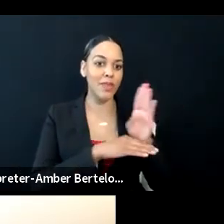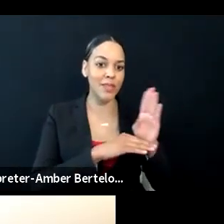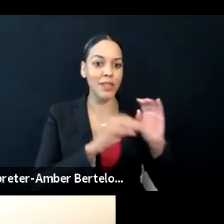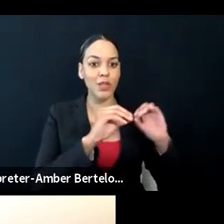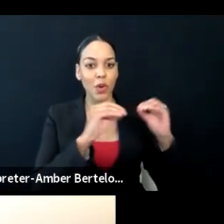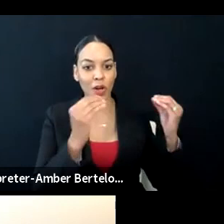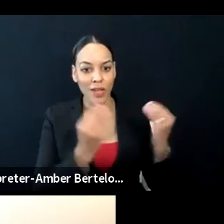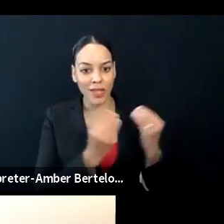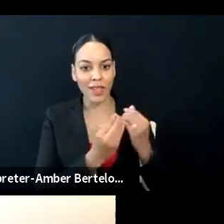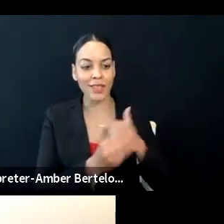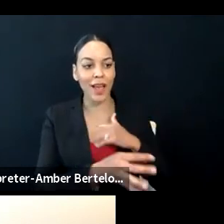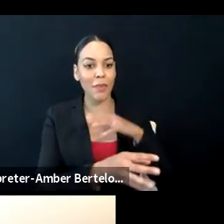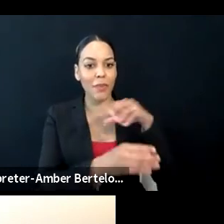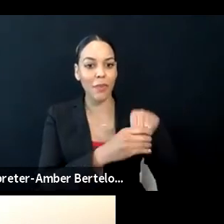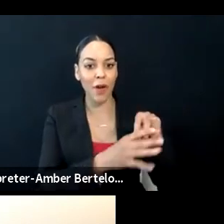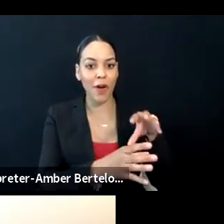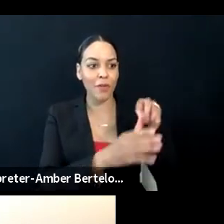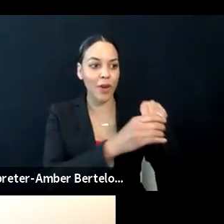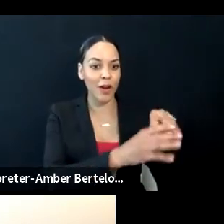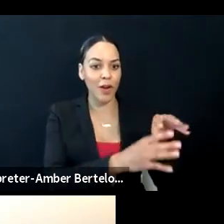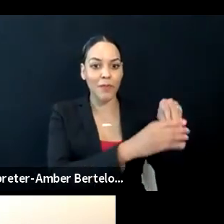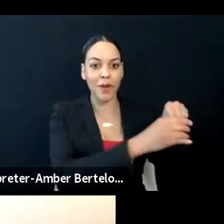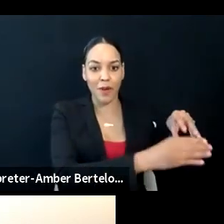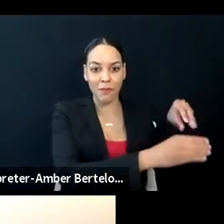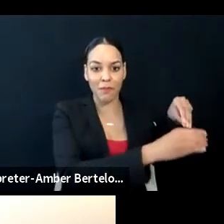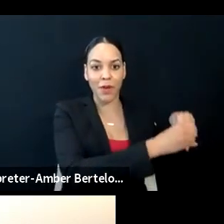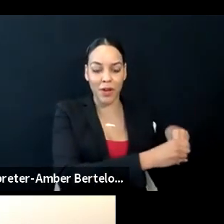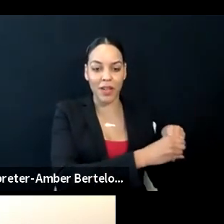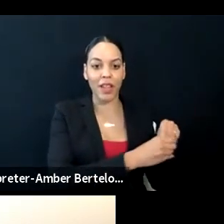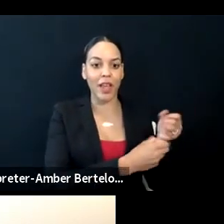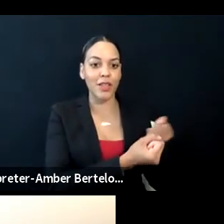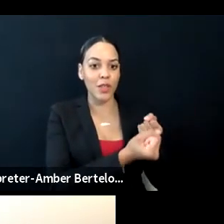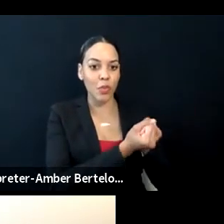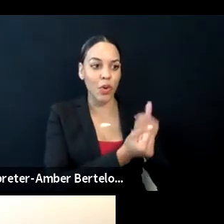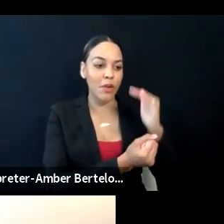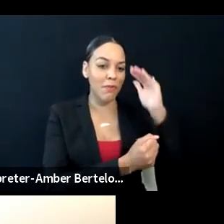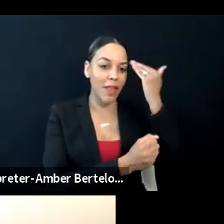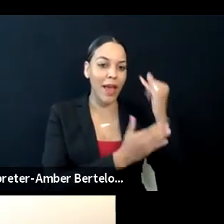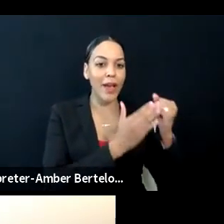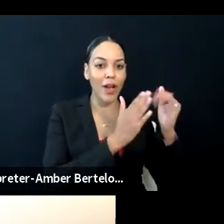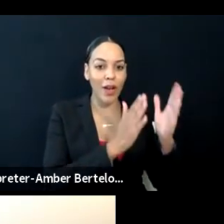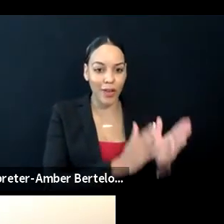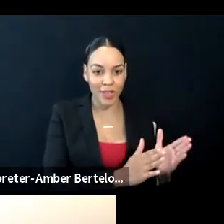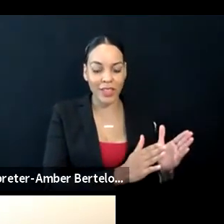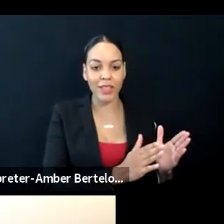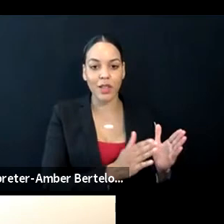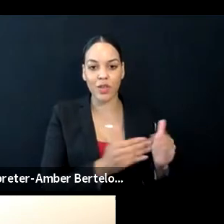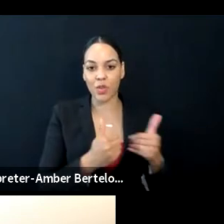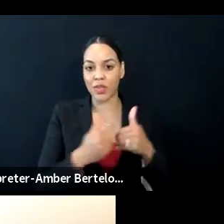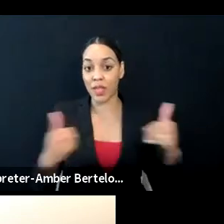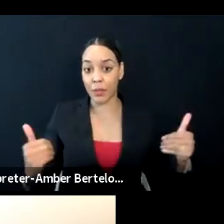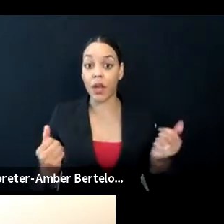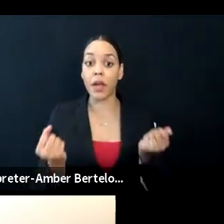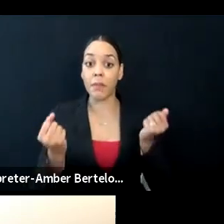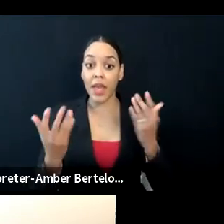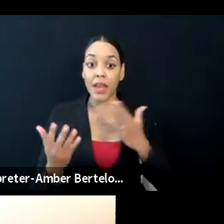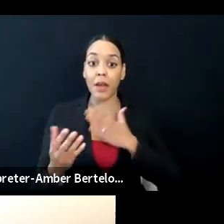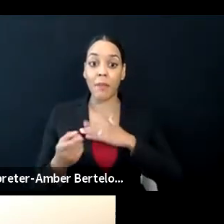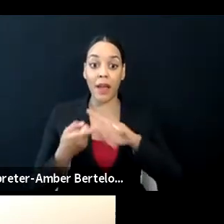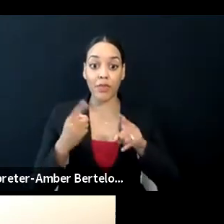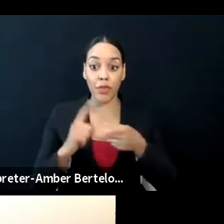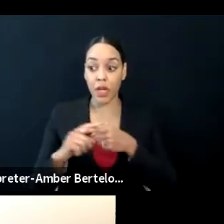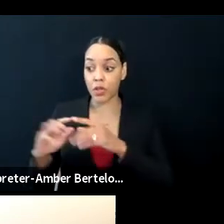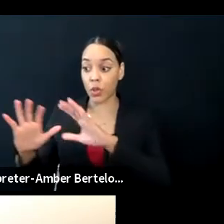organizations I'm a part of that support Black artists. And many of my friends and people in these